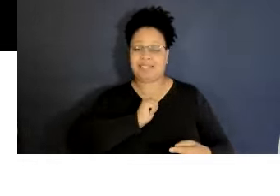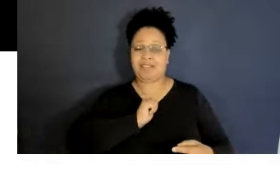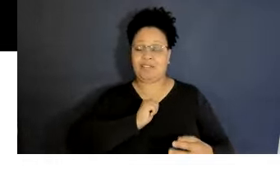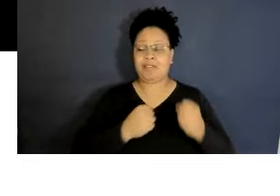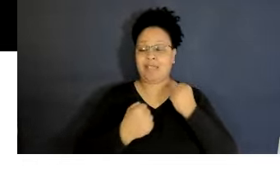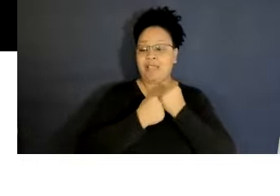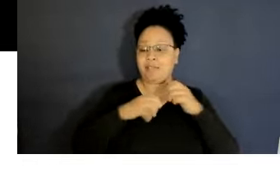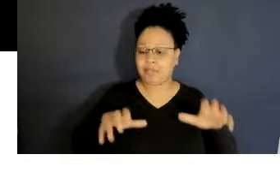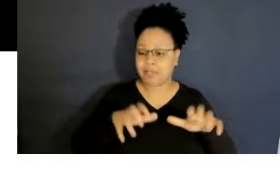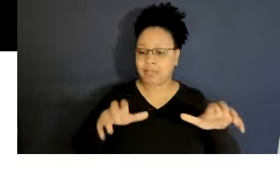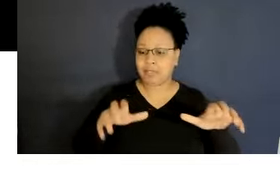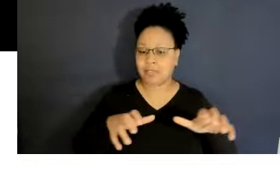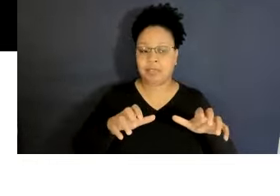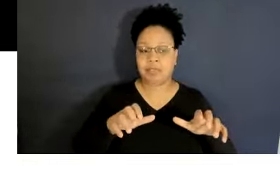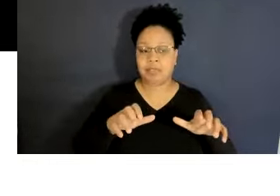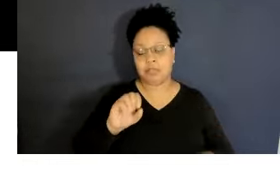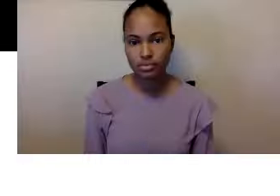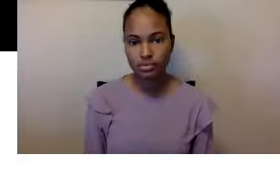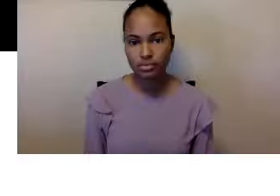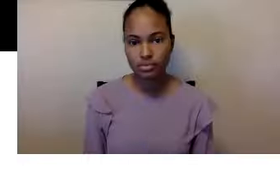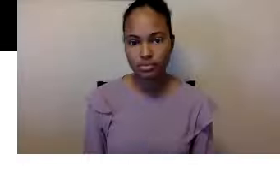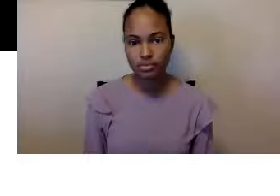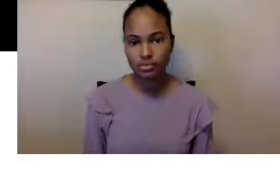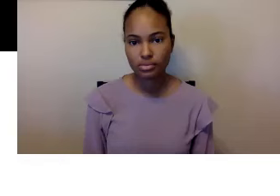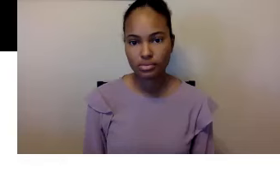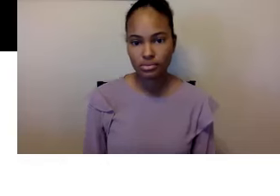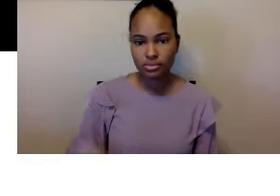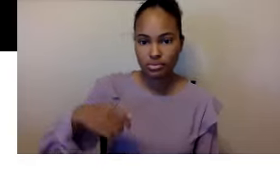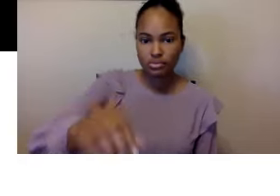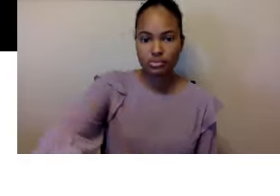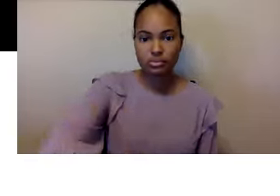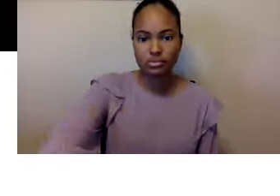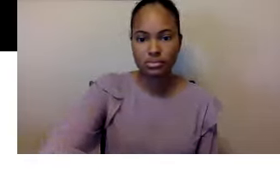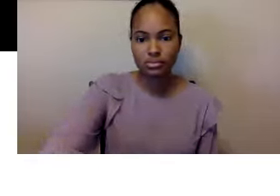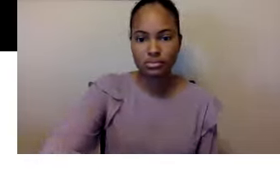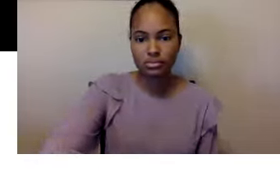meeting, our coalition meeting, where